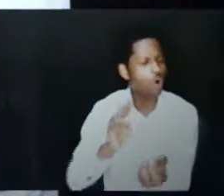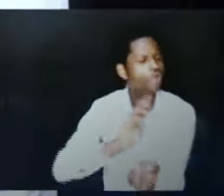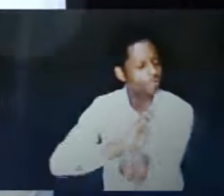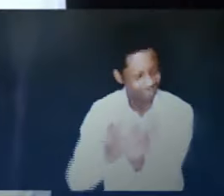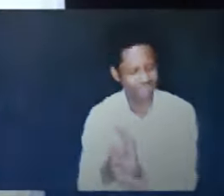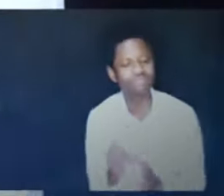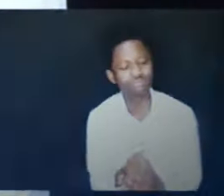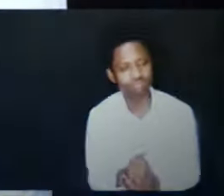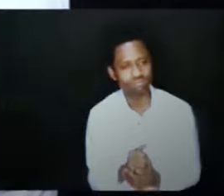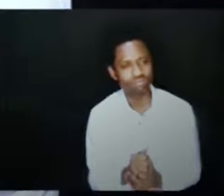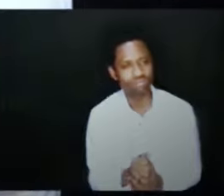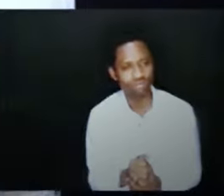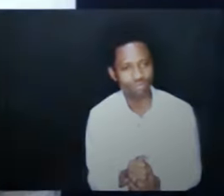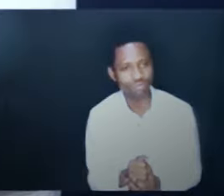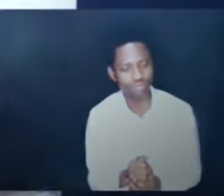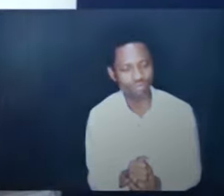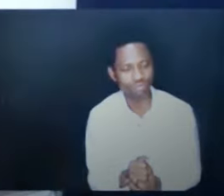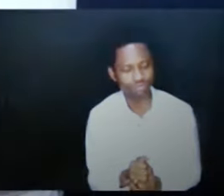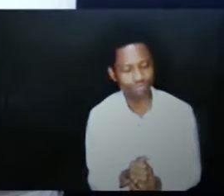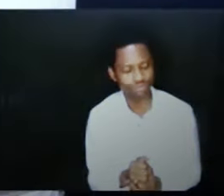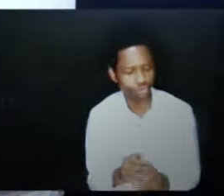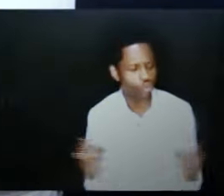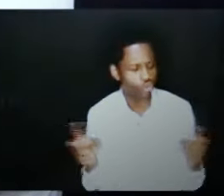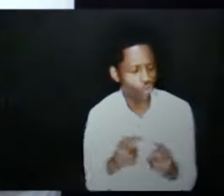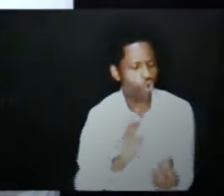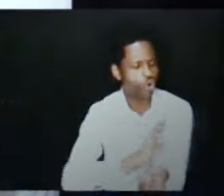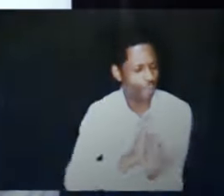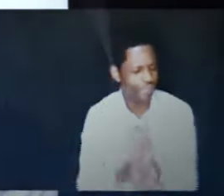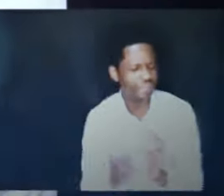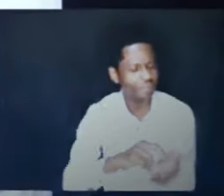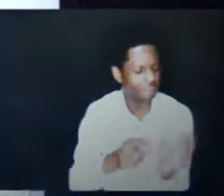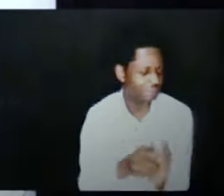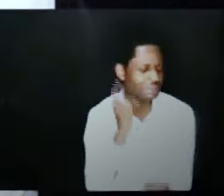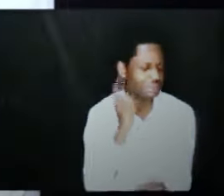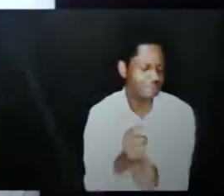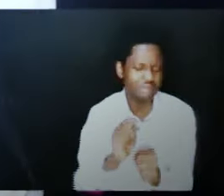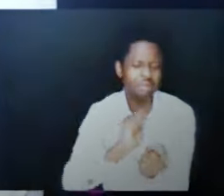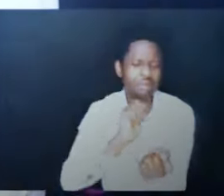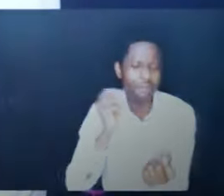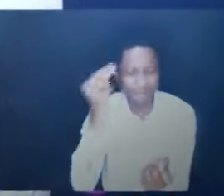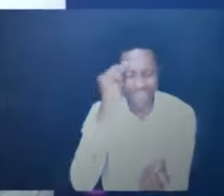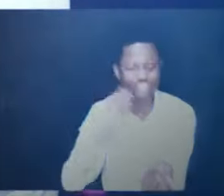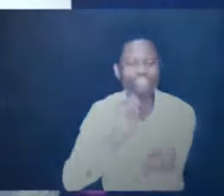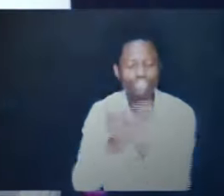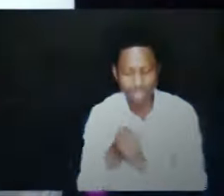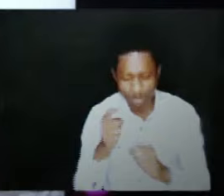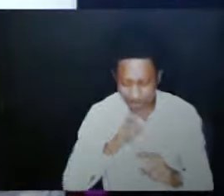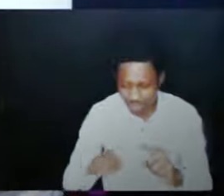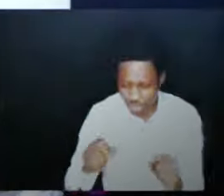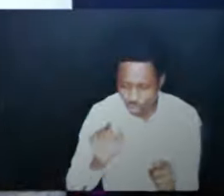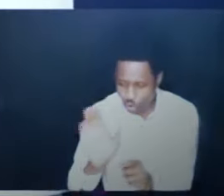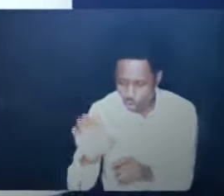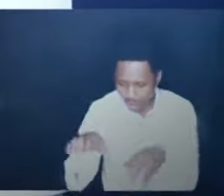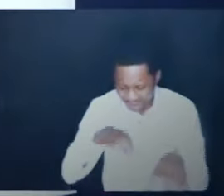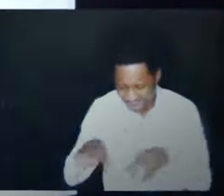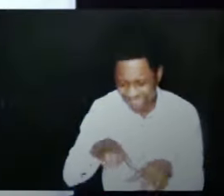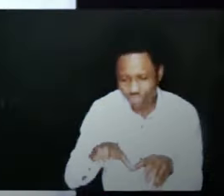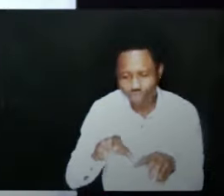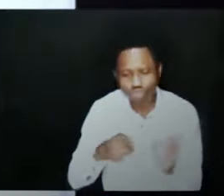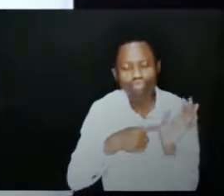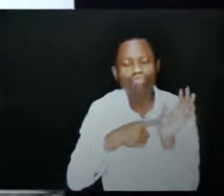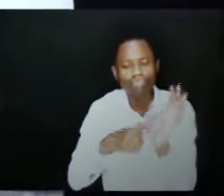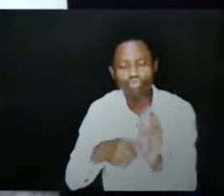action that will prove the direction or the genuineness of what you have in your mind.